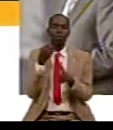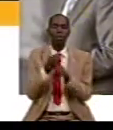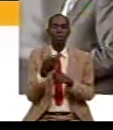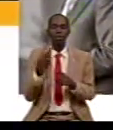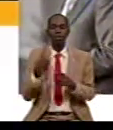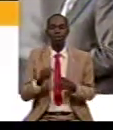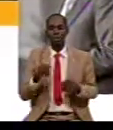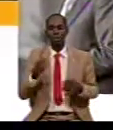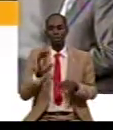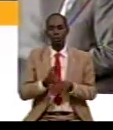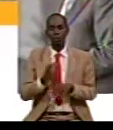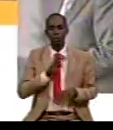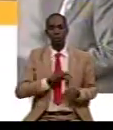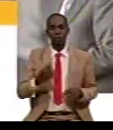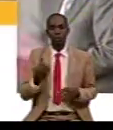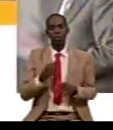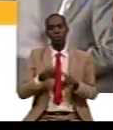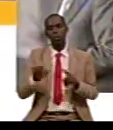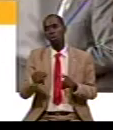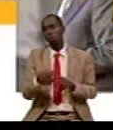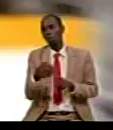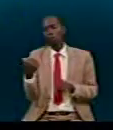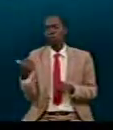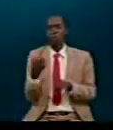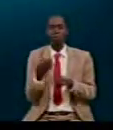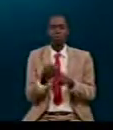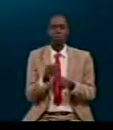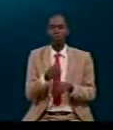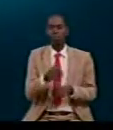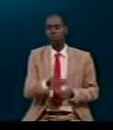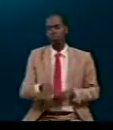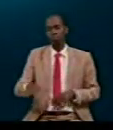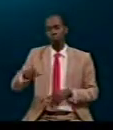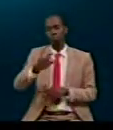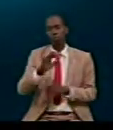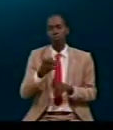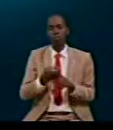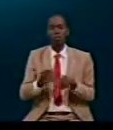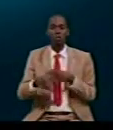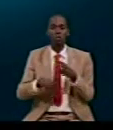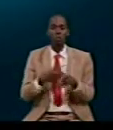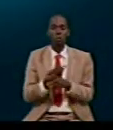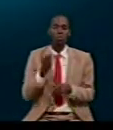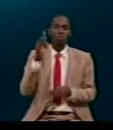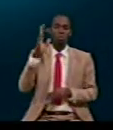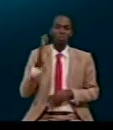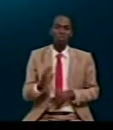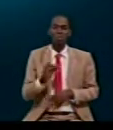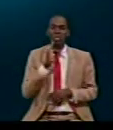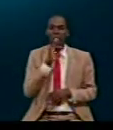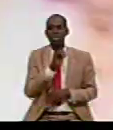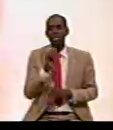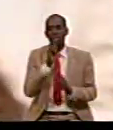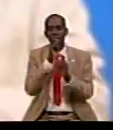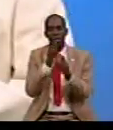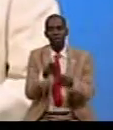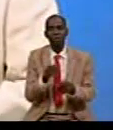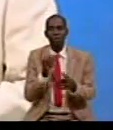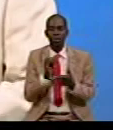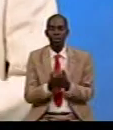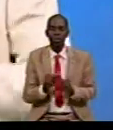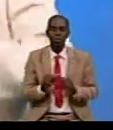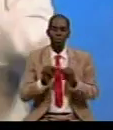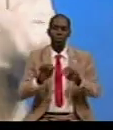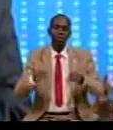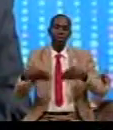from denominations across the globe. Pastor KUMUYI is a gift that keeps on giving. For